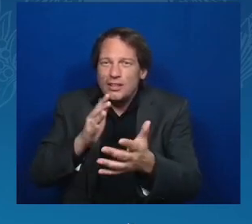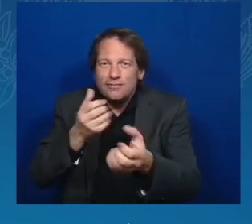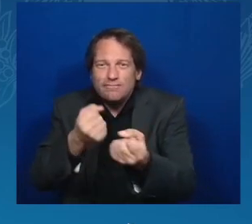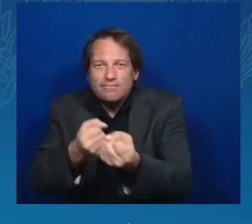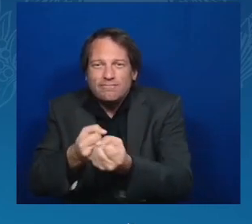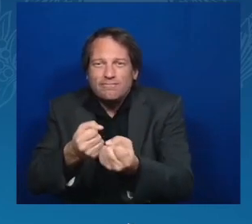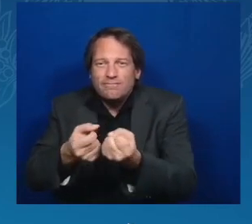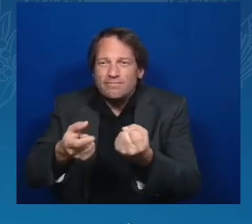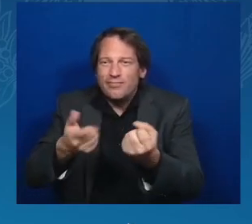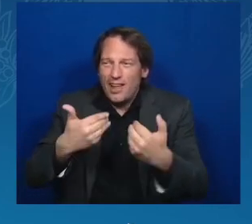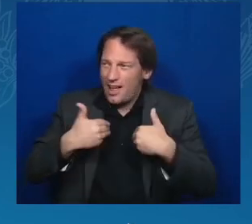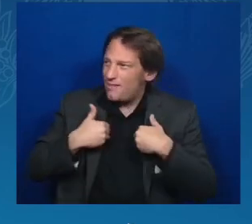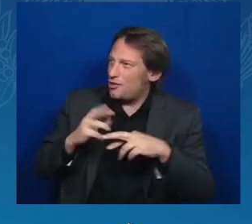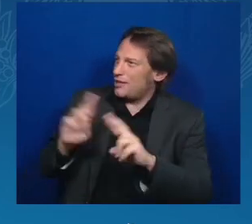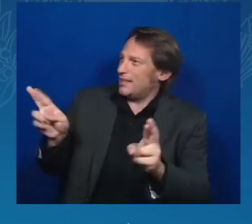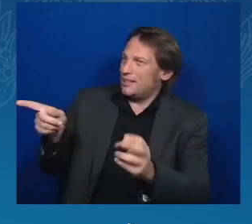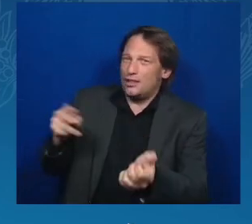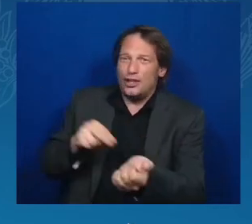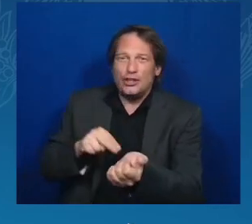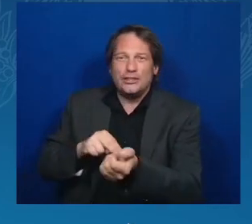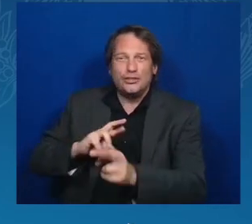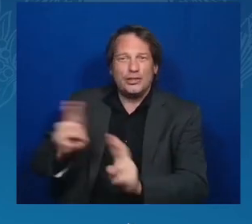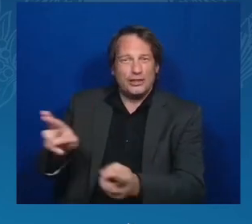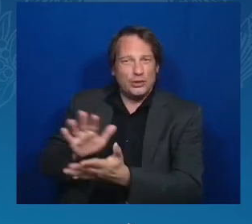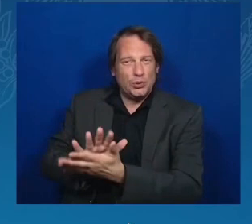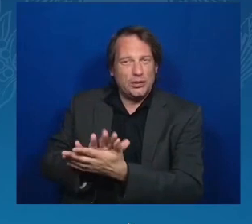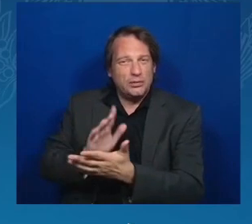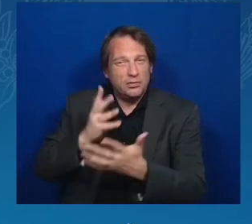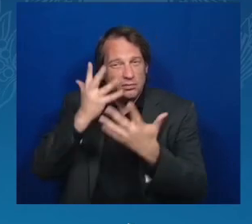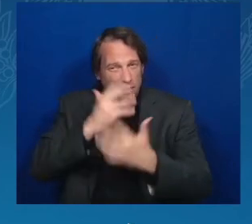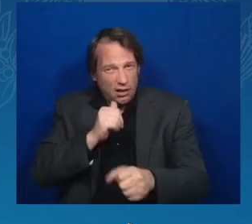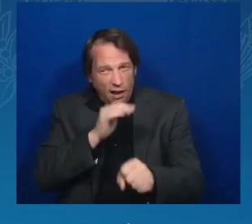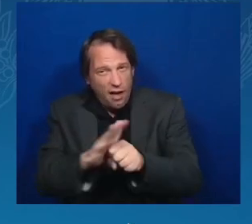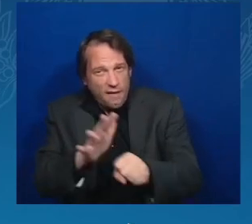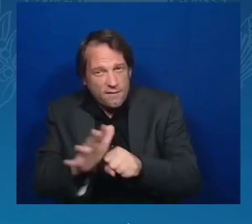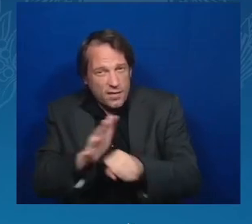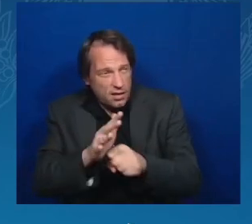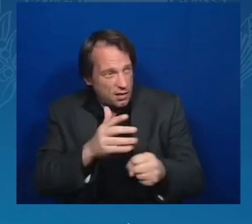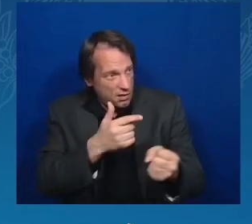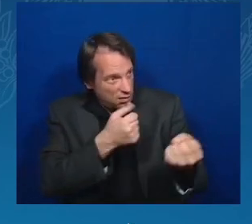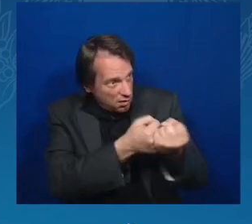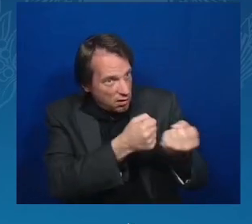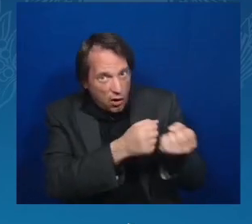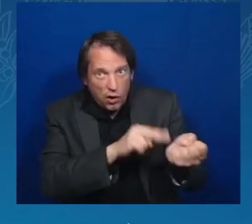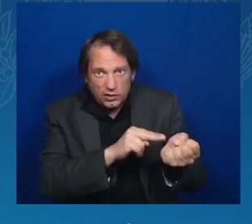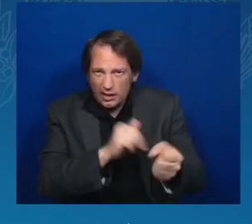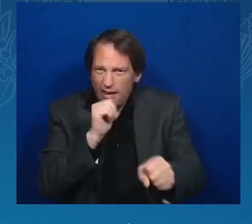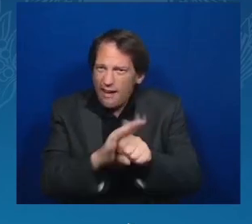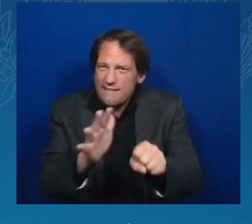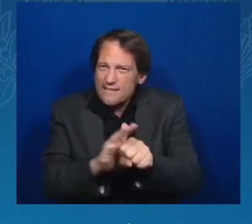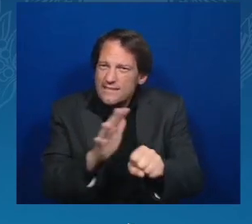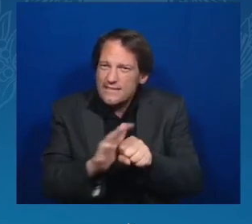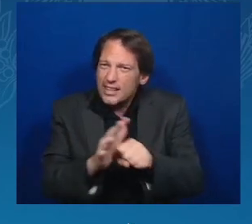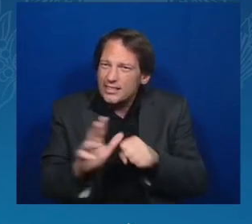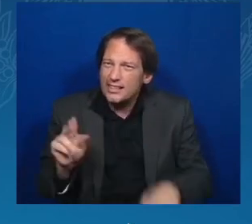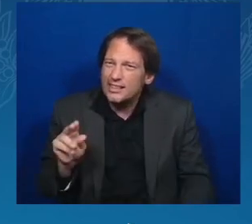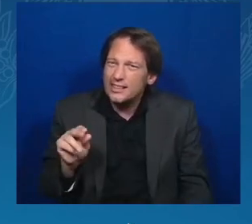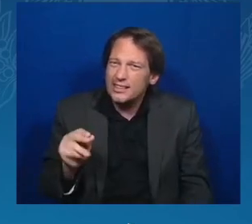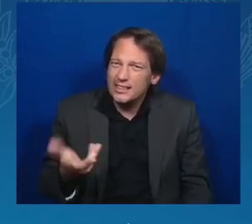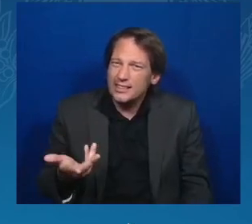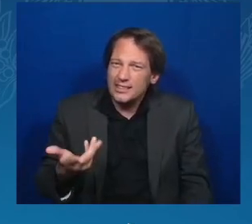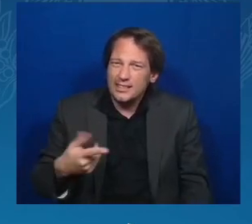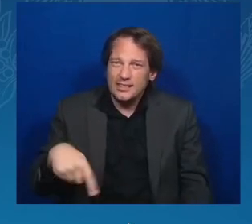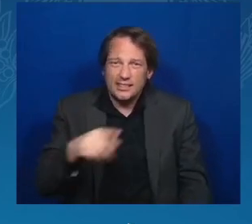supported our nurses enough so that we can have enough of them in the pipeline to serve all of the schools that need a school nurse. But our